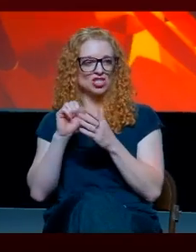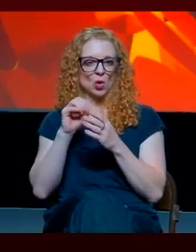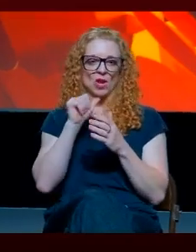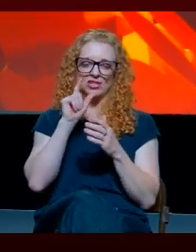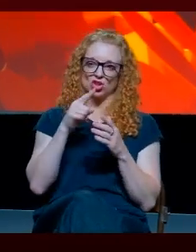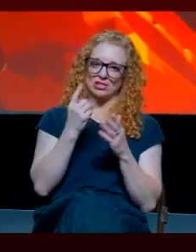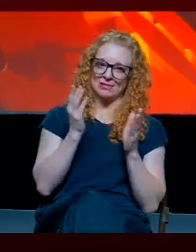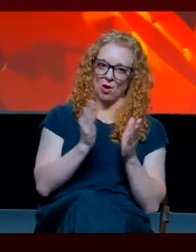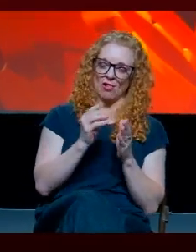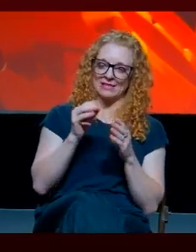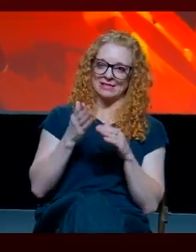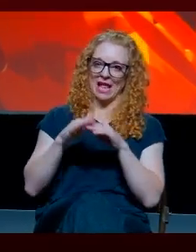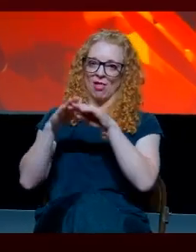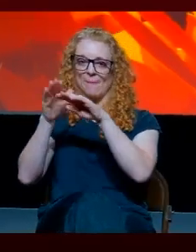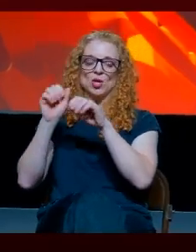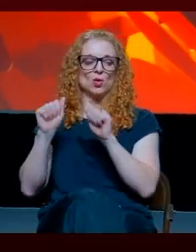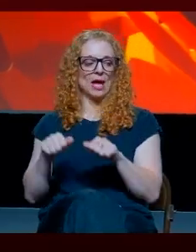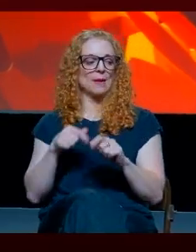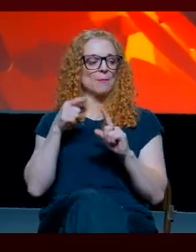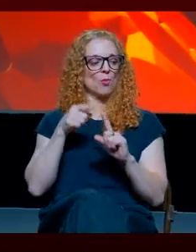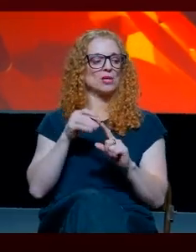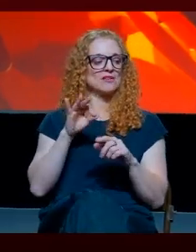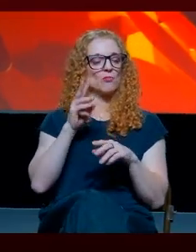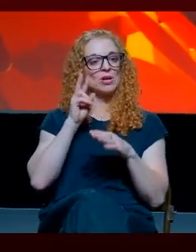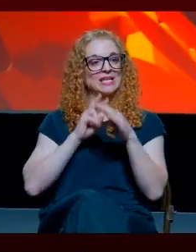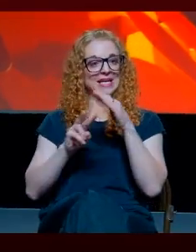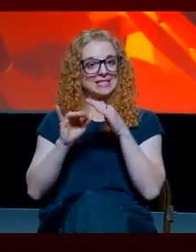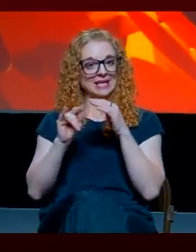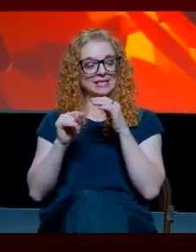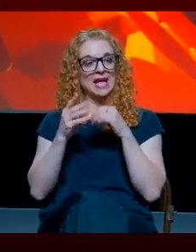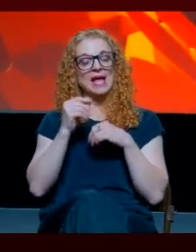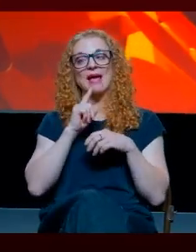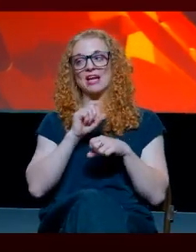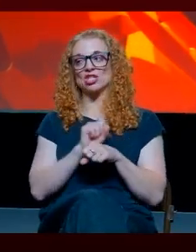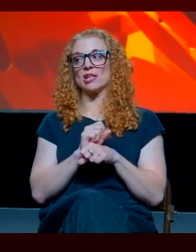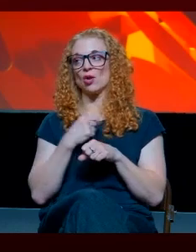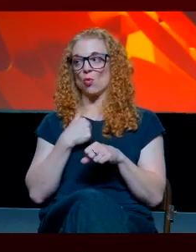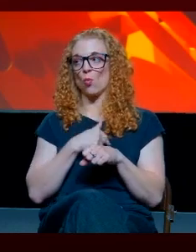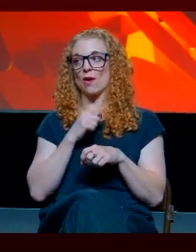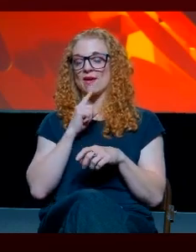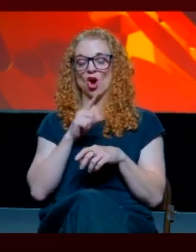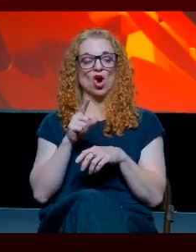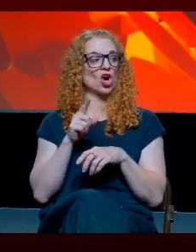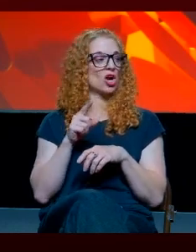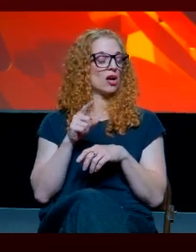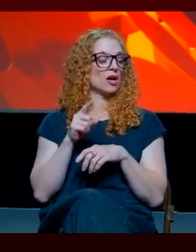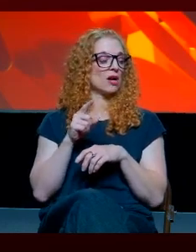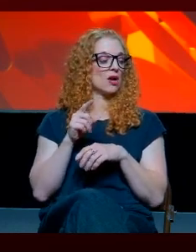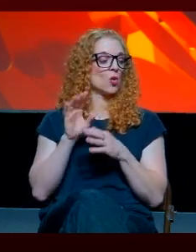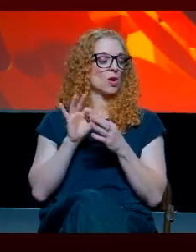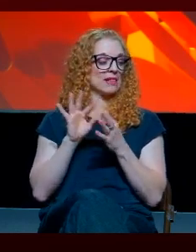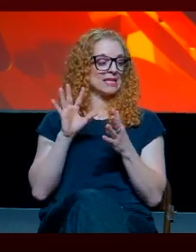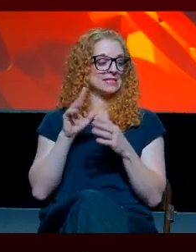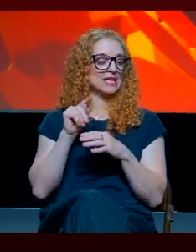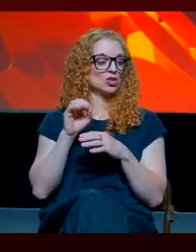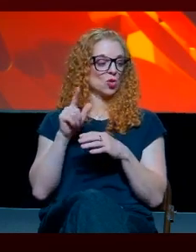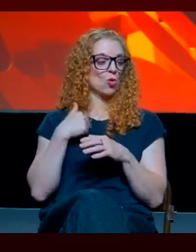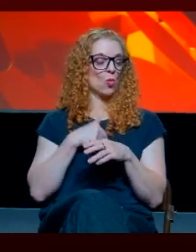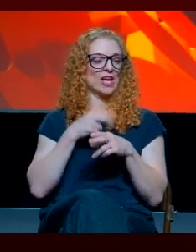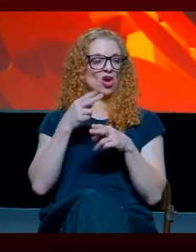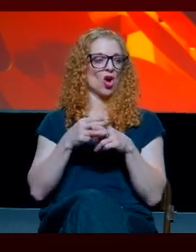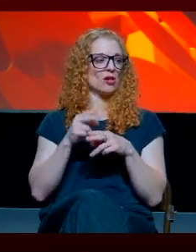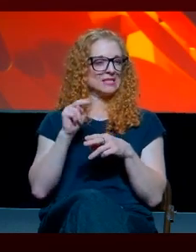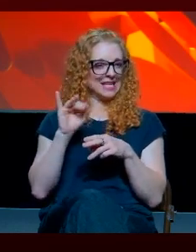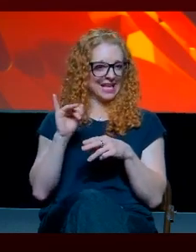scaling up, you go to points where I can predict it. In fact, we are releasing a tool that we call NEAT